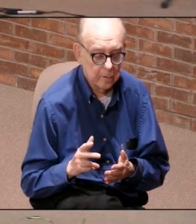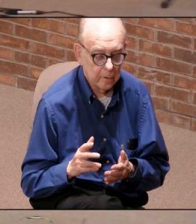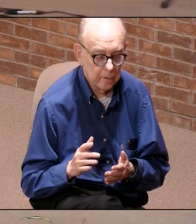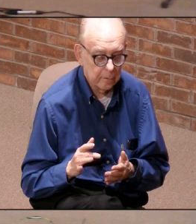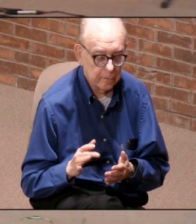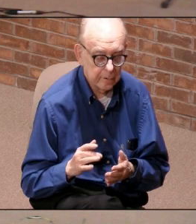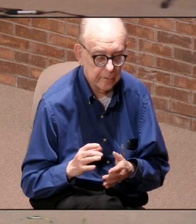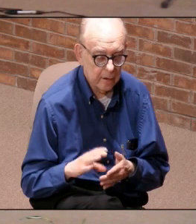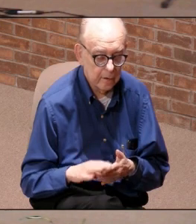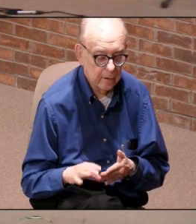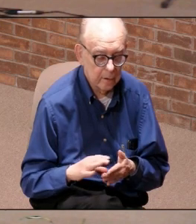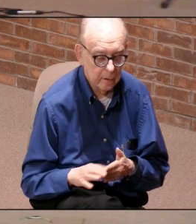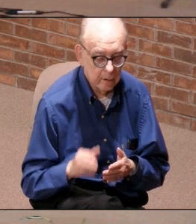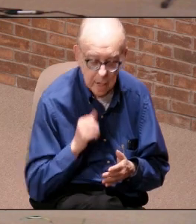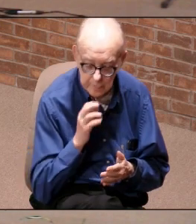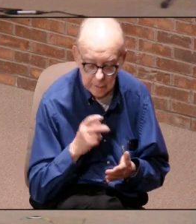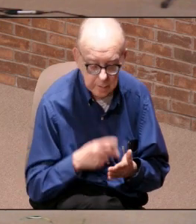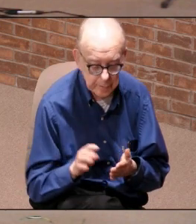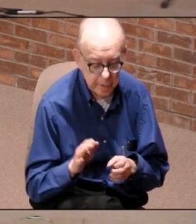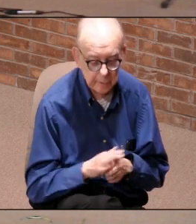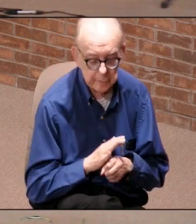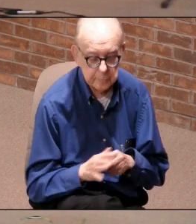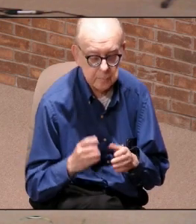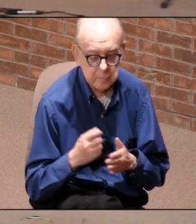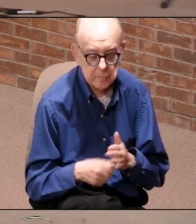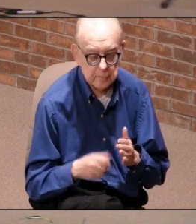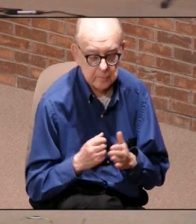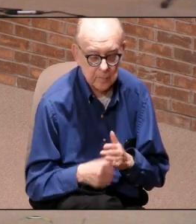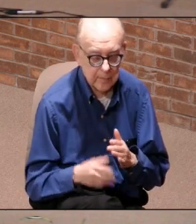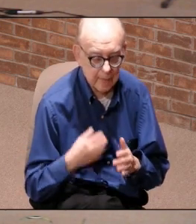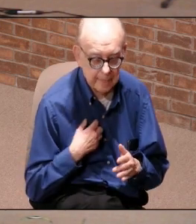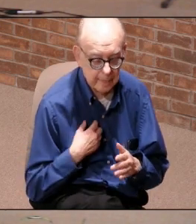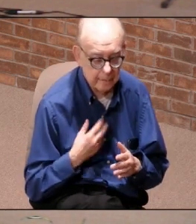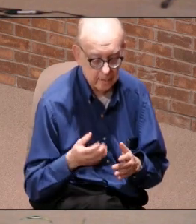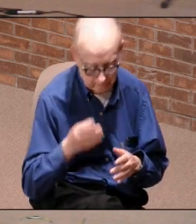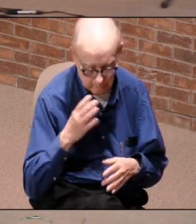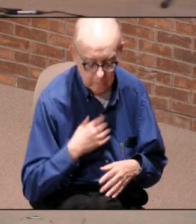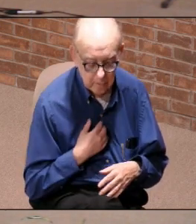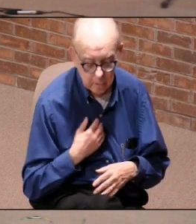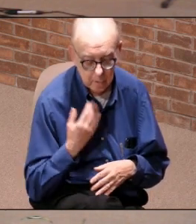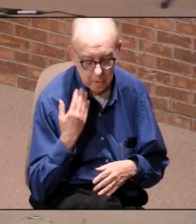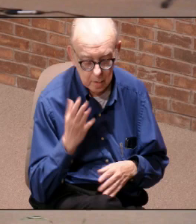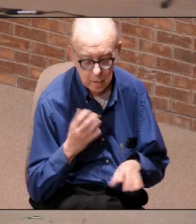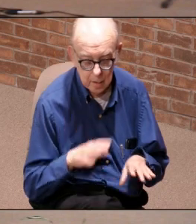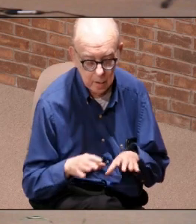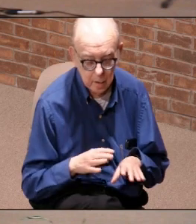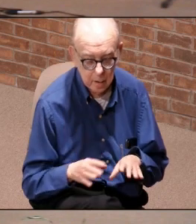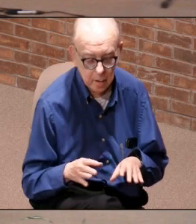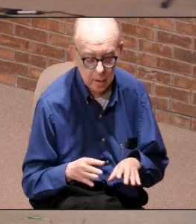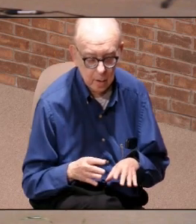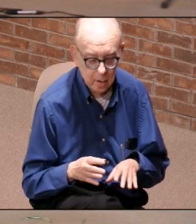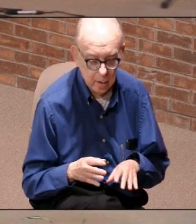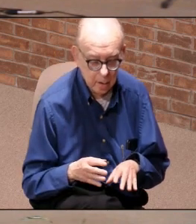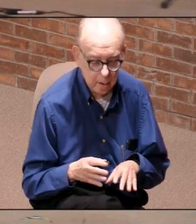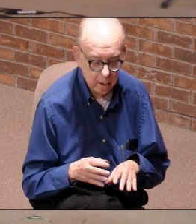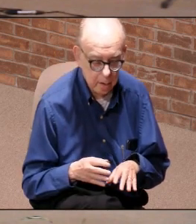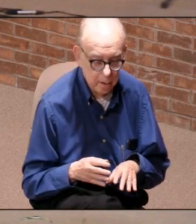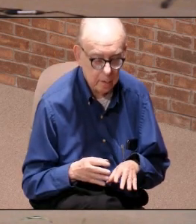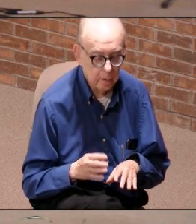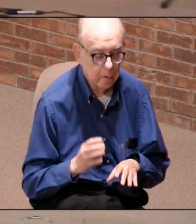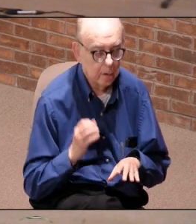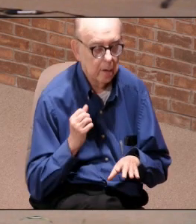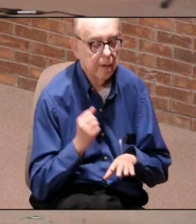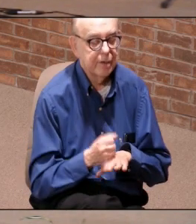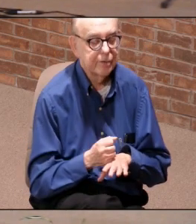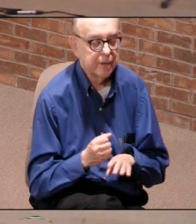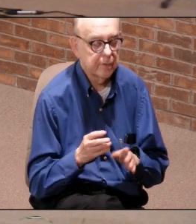full price for that gallon of gas. I want my 70 cents off. And the guy says, I don't know what to do. And he says, set the price